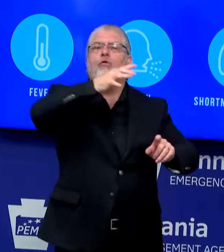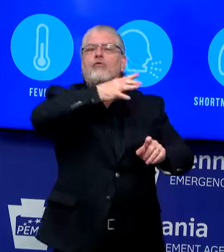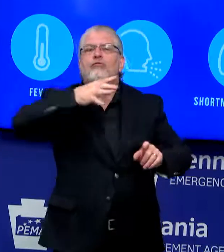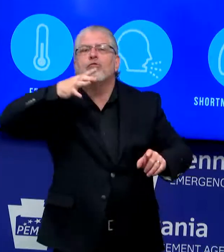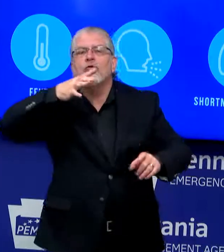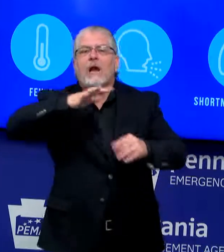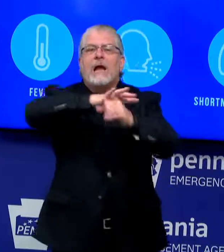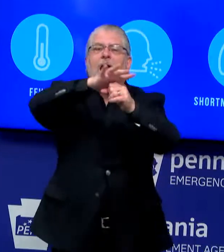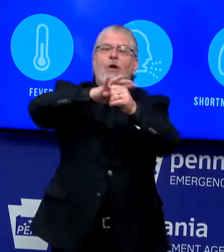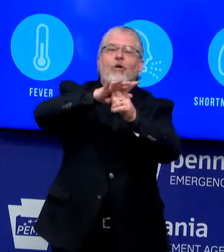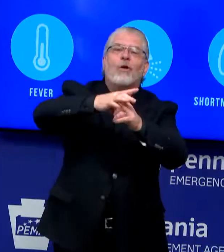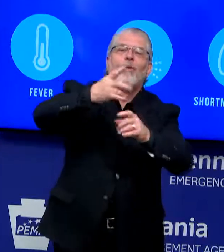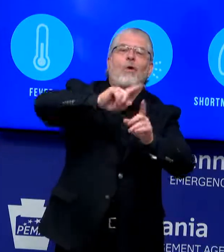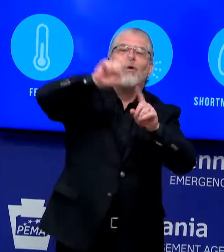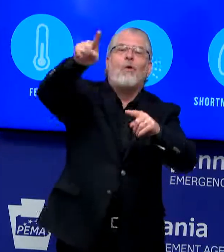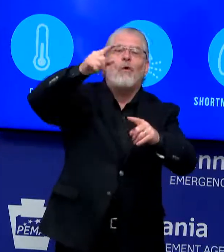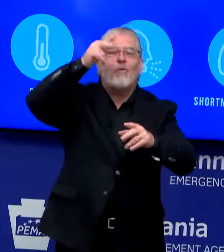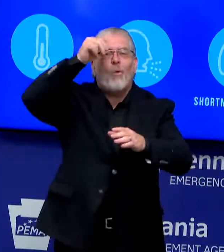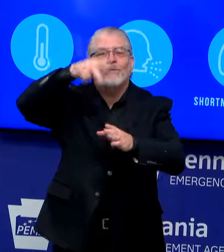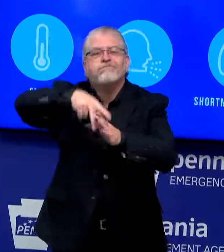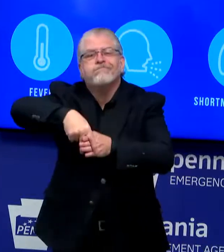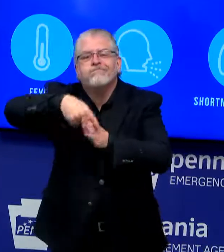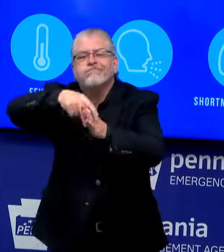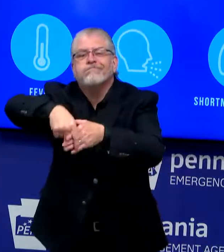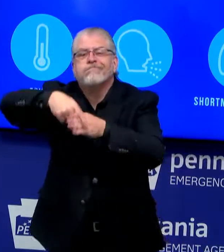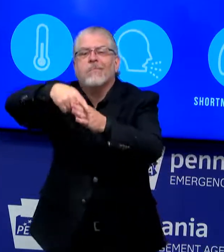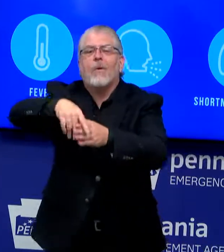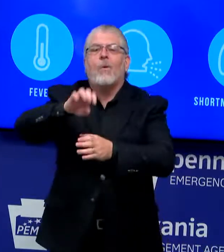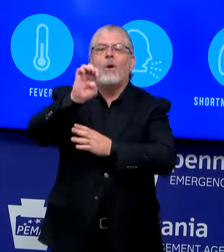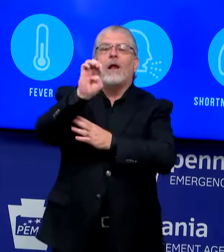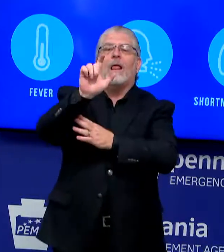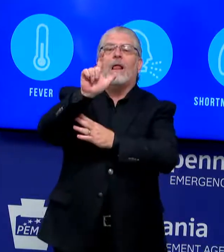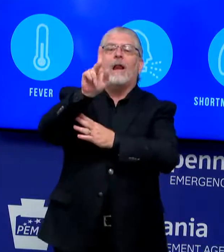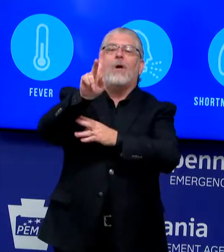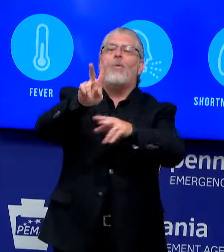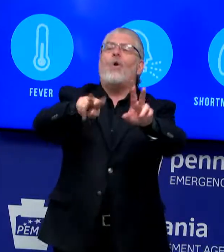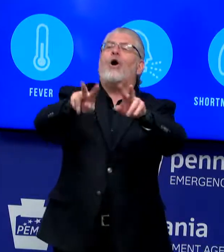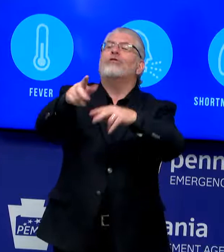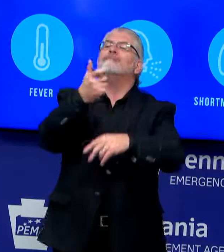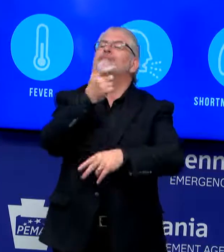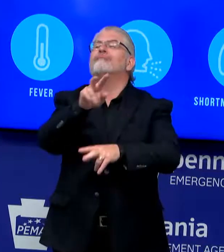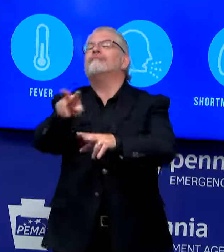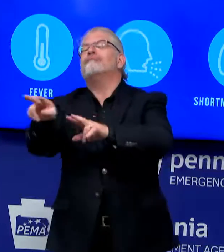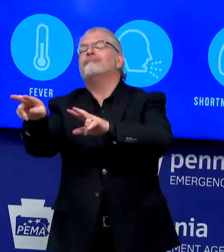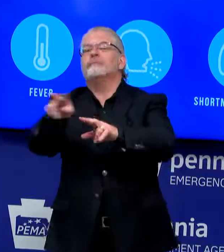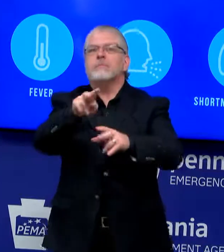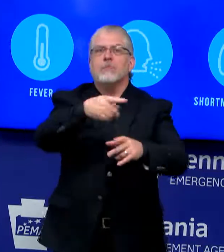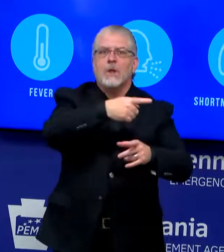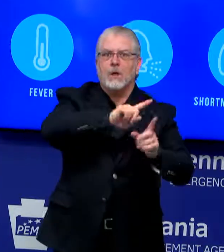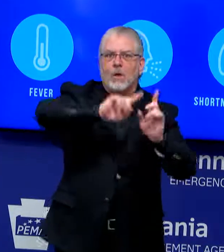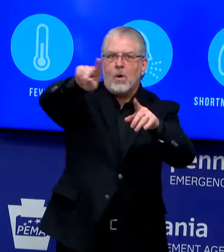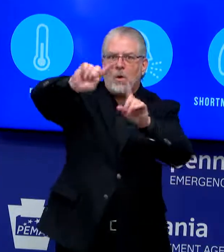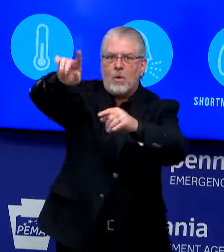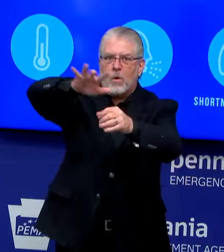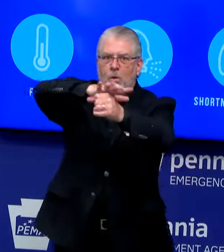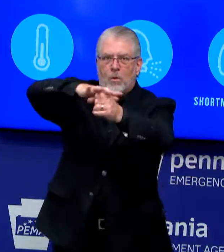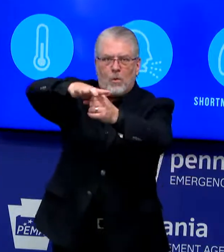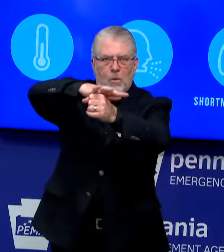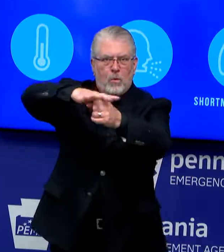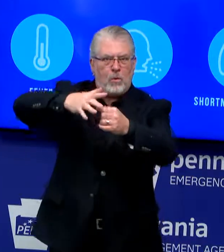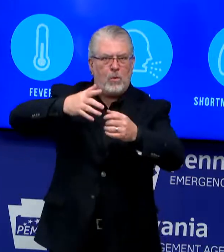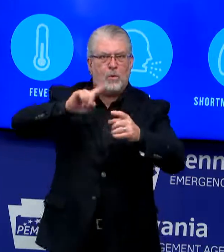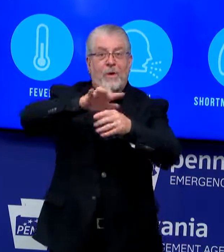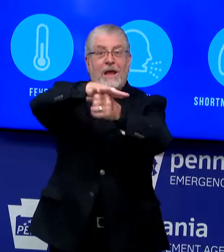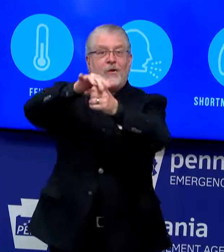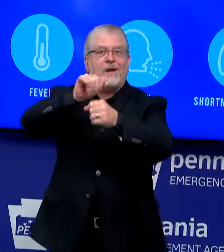viewing, horseback riding, and visiting their camps. Is the state considering putting any additional enforcement measures in place to further